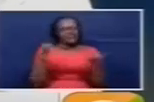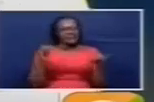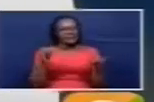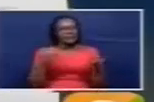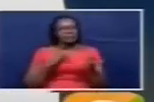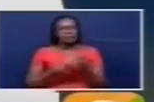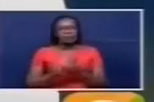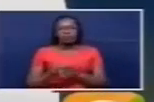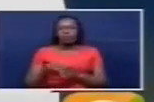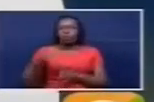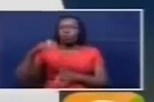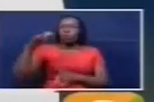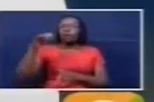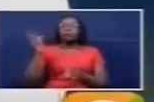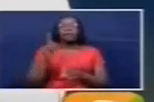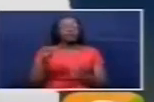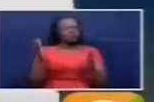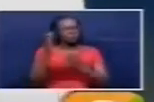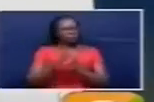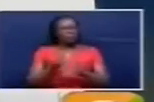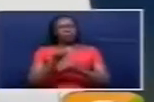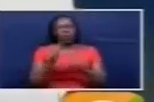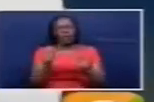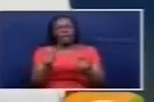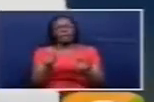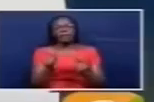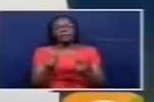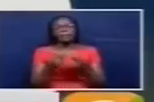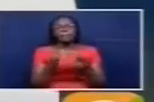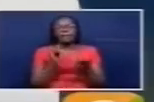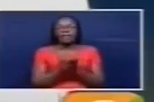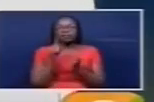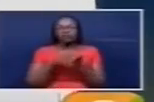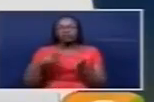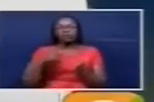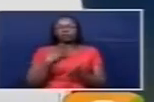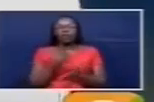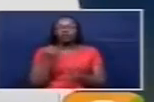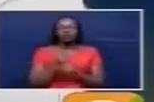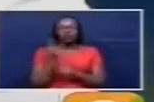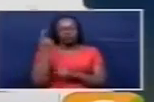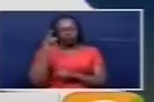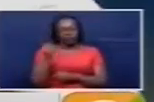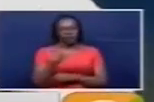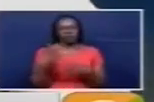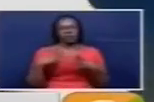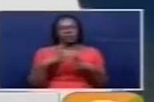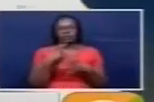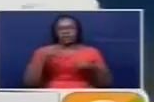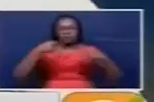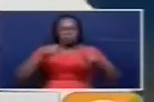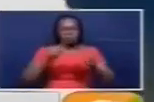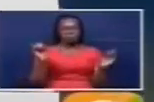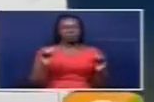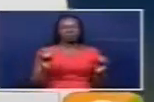places, Nairobi was organized, it was arranged. And that can be done by the people of Starehe. We can reclaim back us. You can say, no boda on the pavement because we say